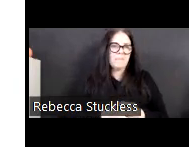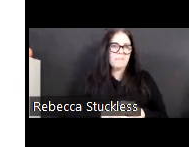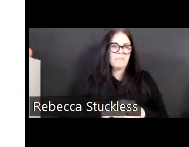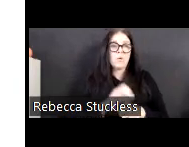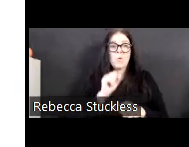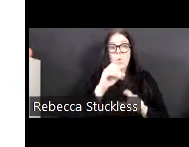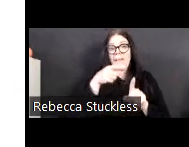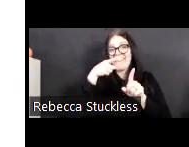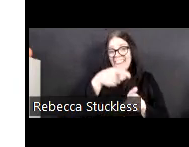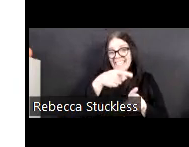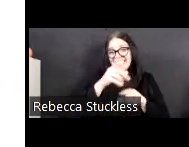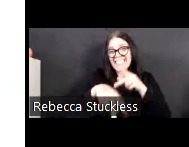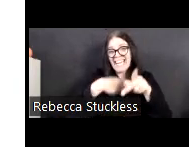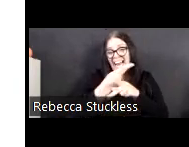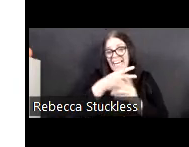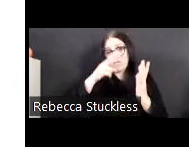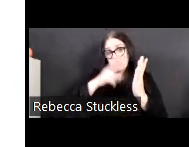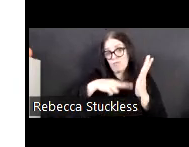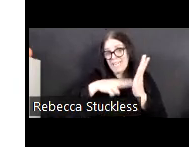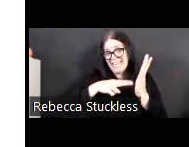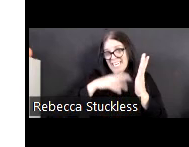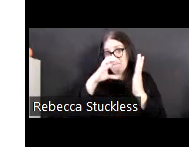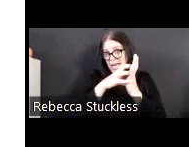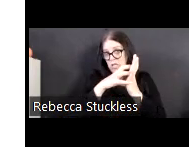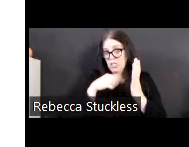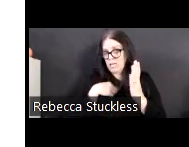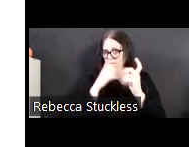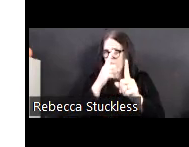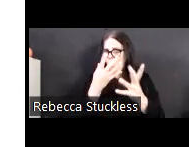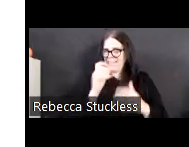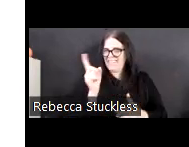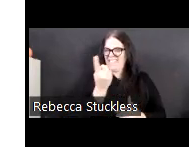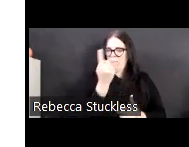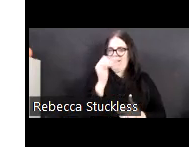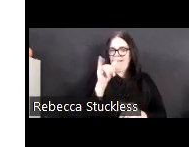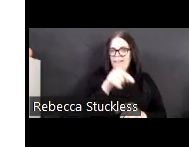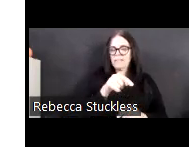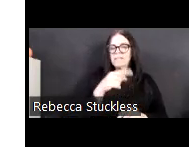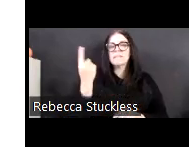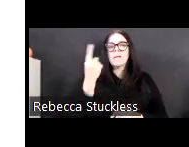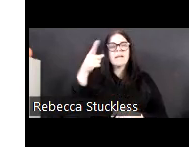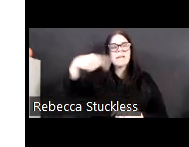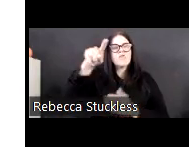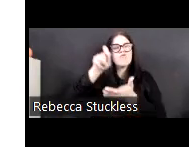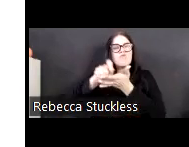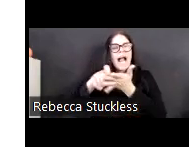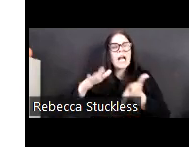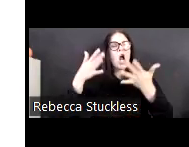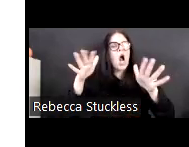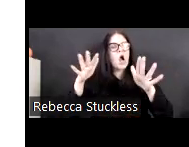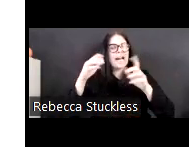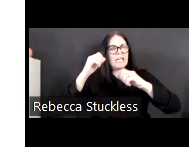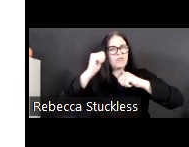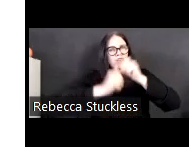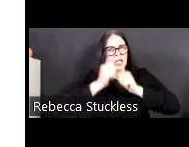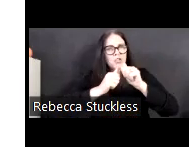type of reading passage that I'm looking for. I'm looking for something that a writer has already structured that's